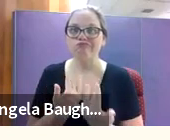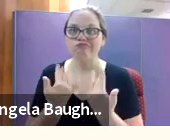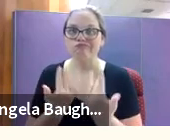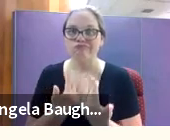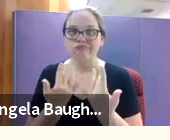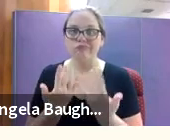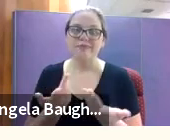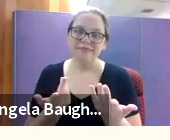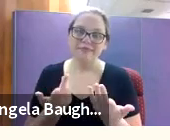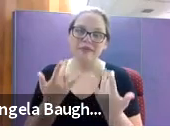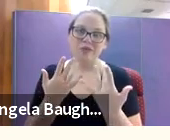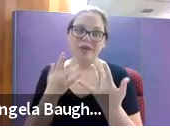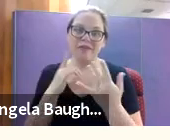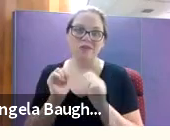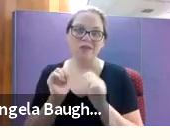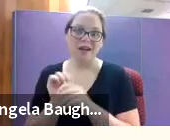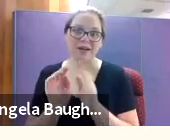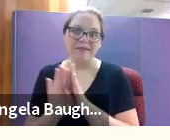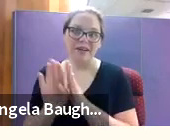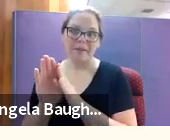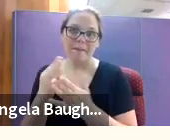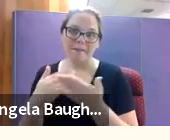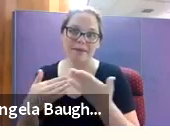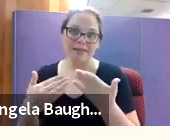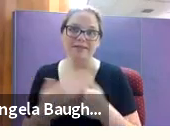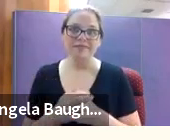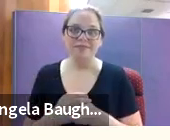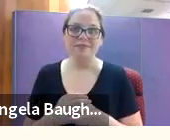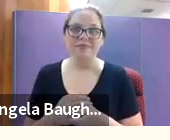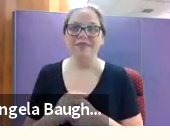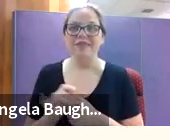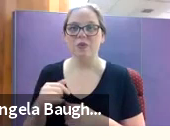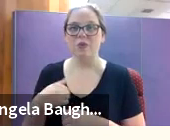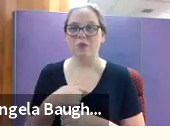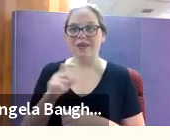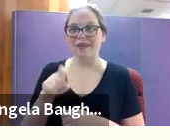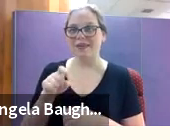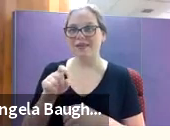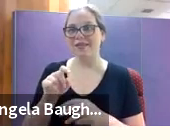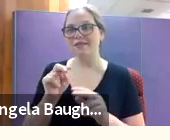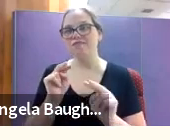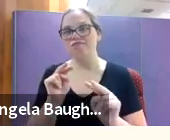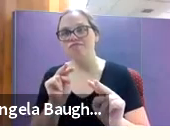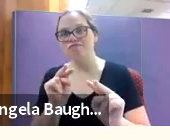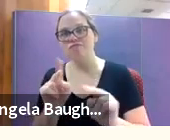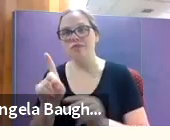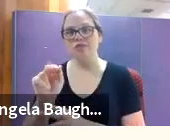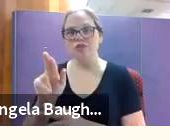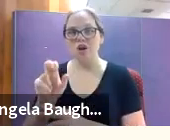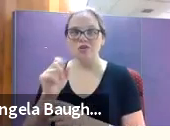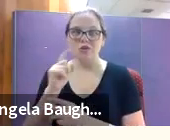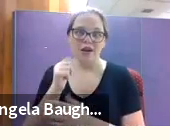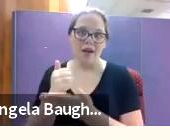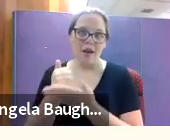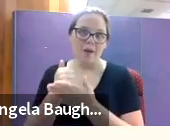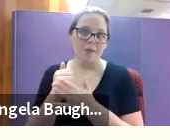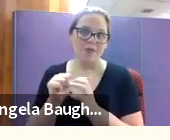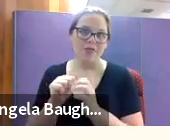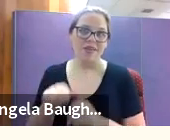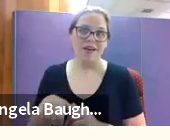waiting for that job development piece would be something that we will be looking to DARS to help us with, because it is